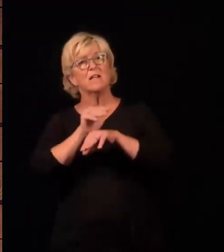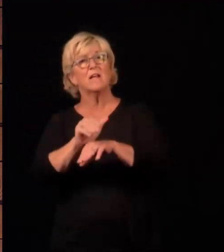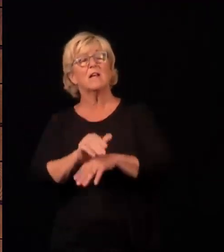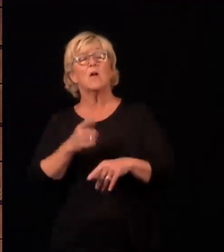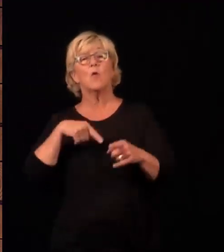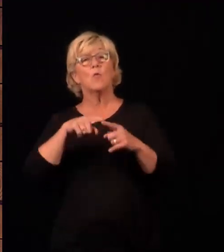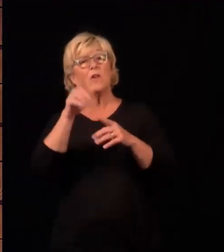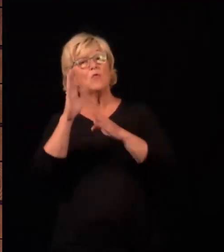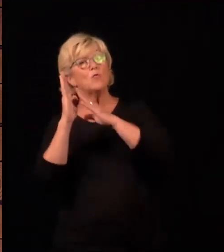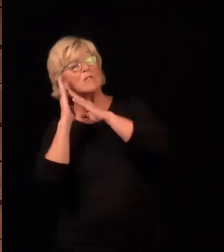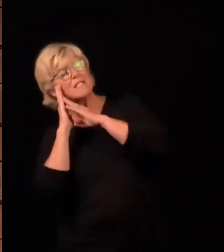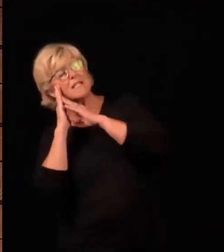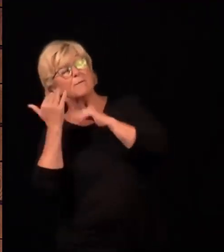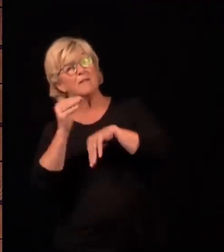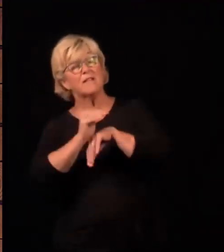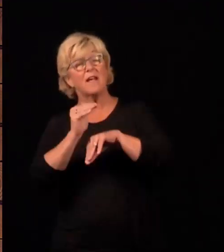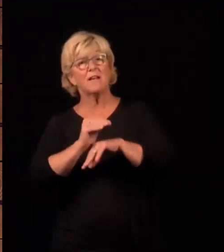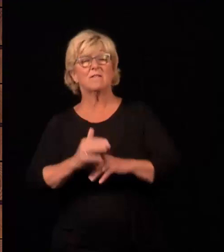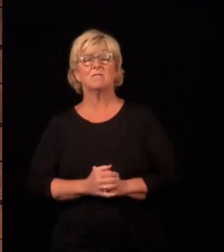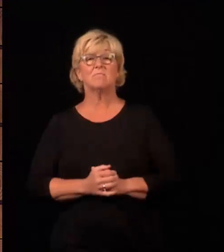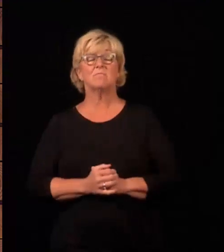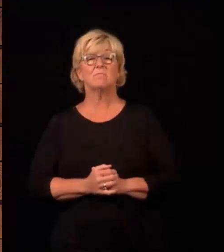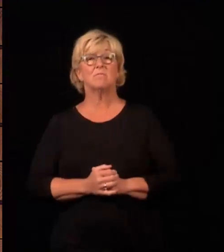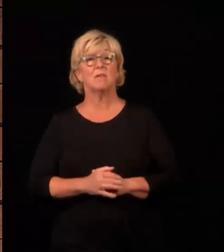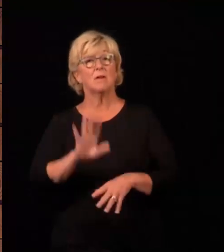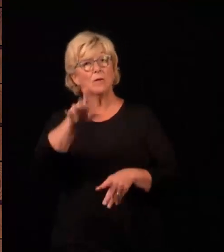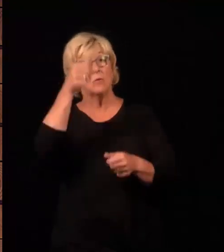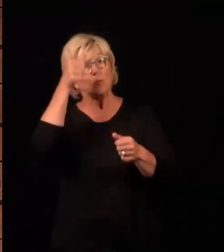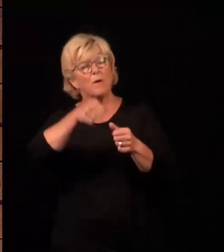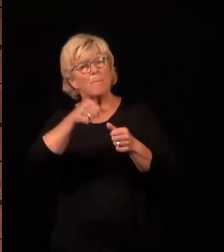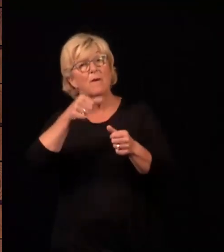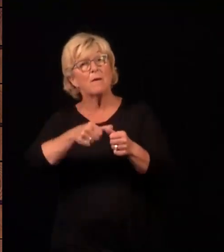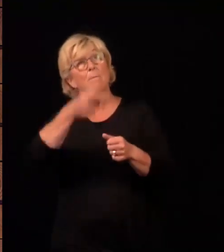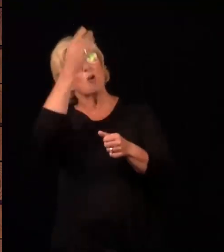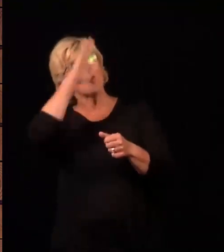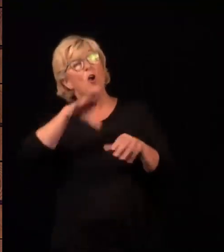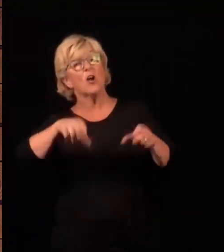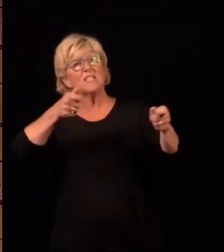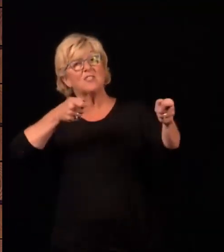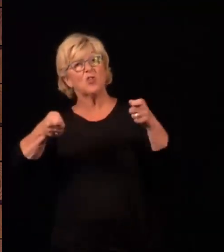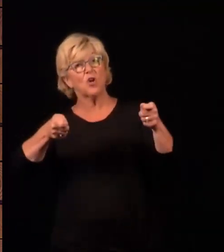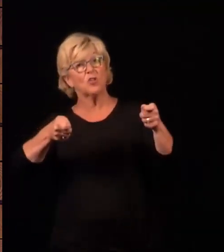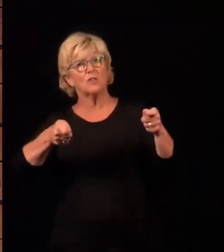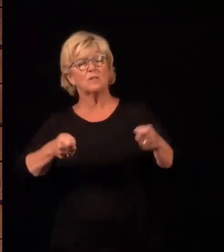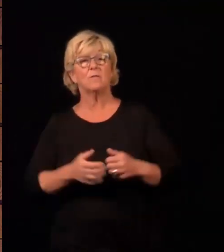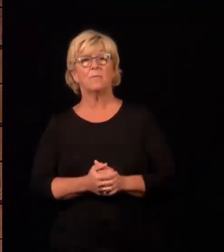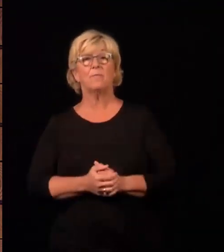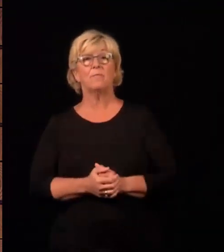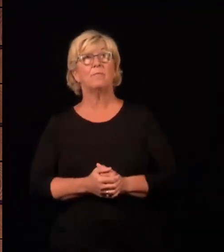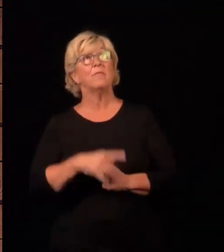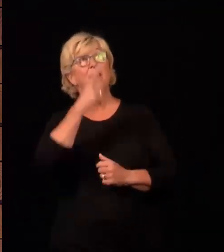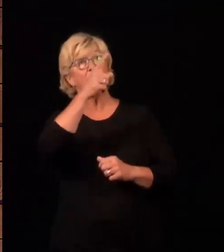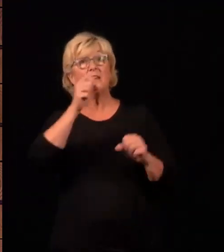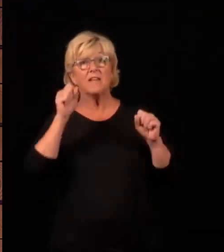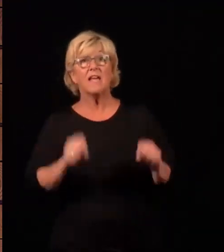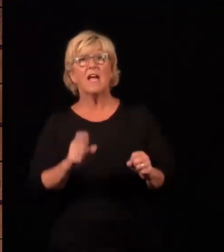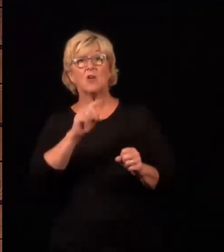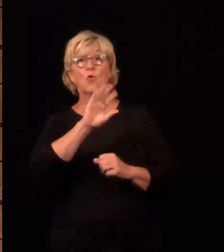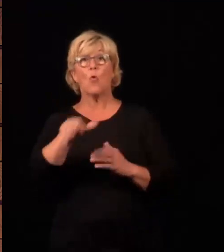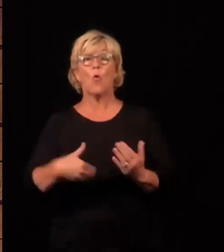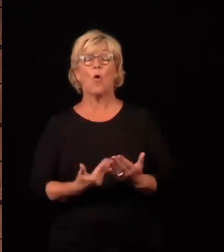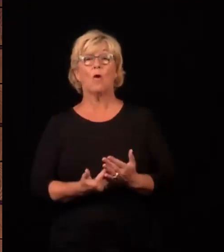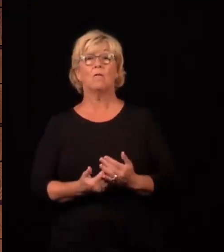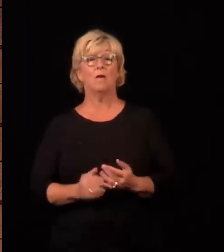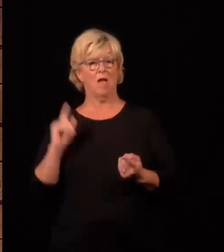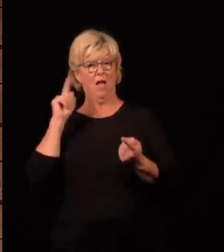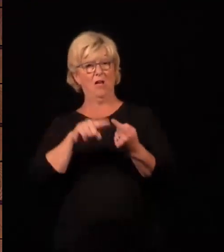put your head on your pillow today, remember, God is in charge, and He is able. Until